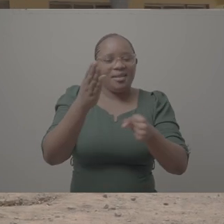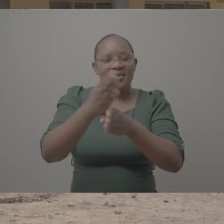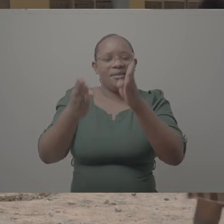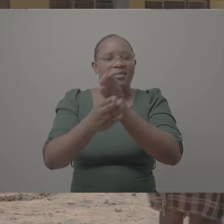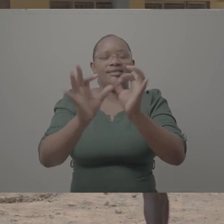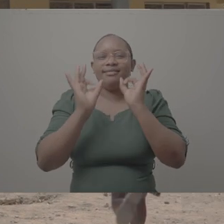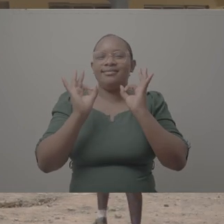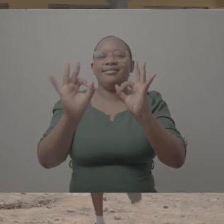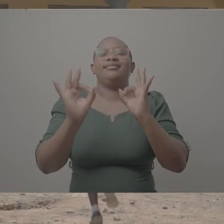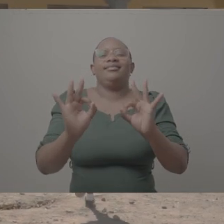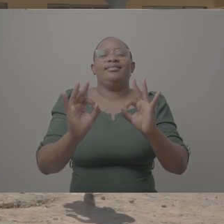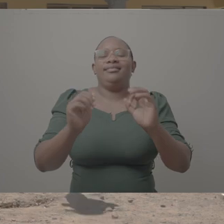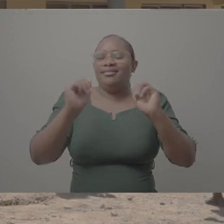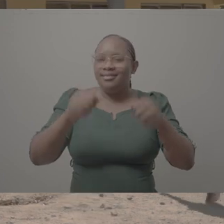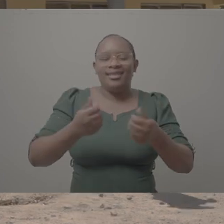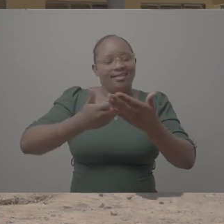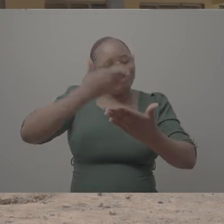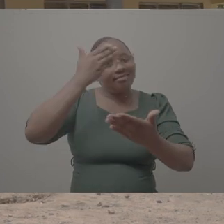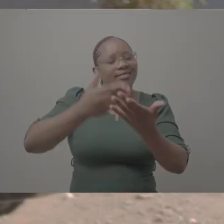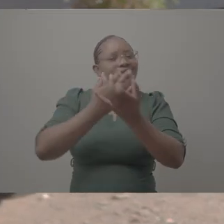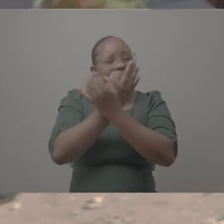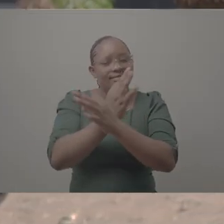now learn more like at the same time.